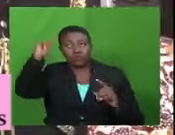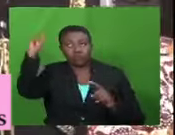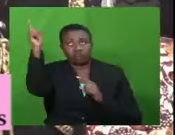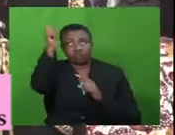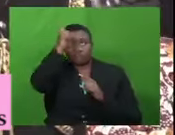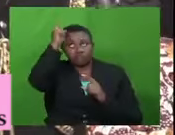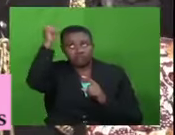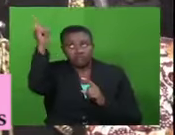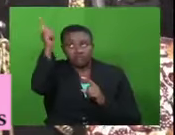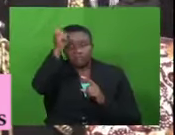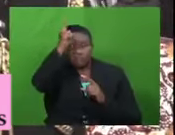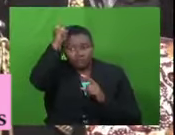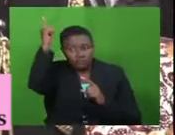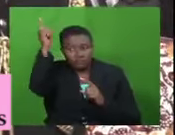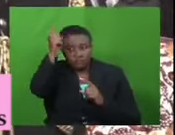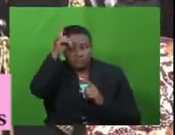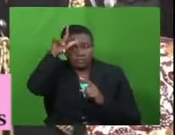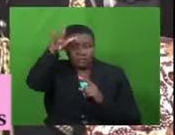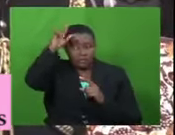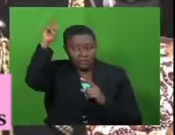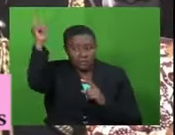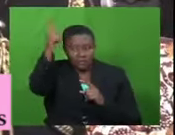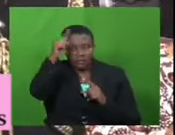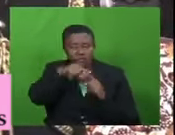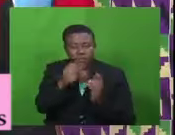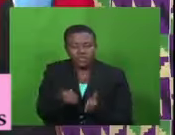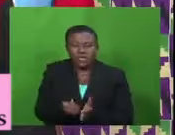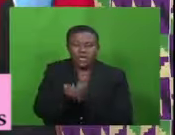its operations.